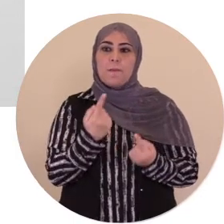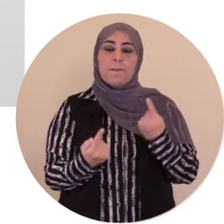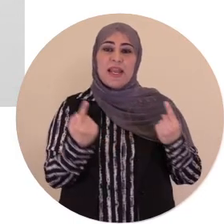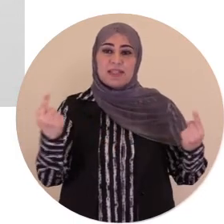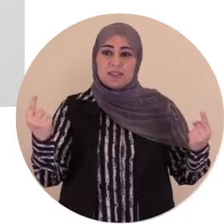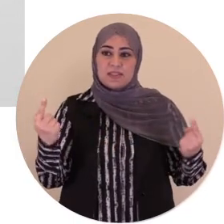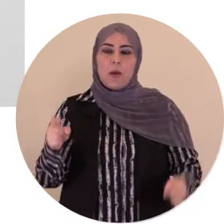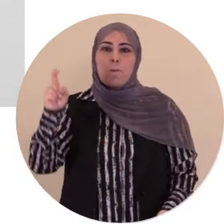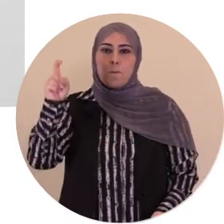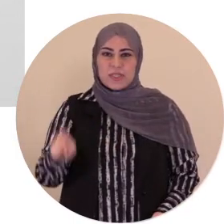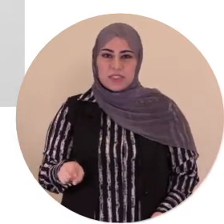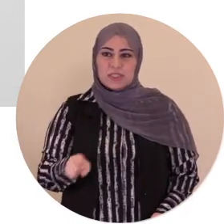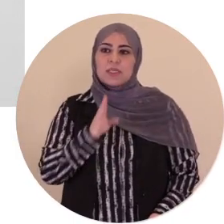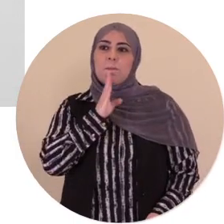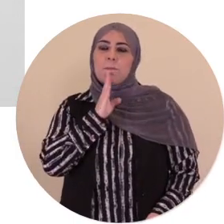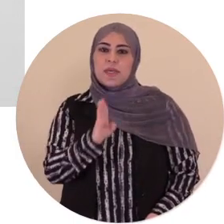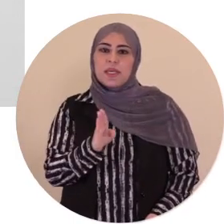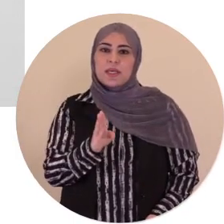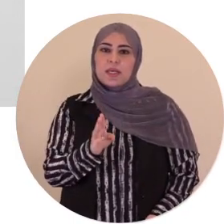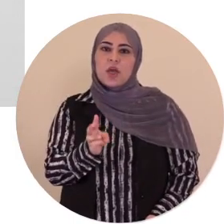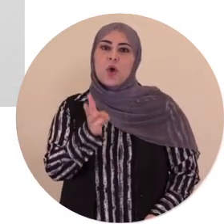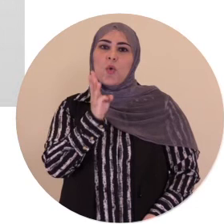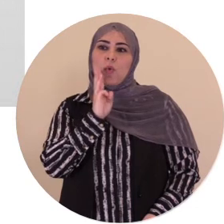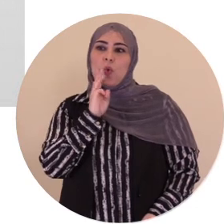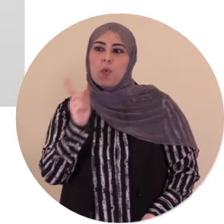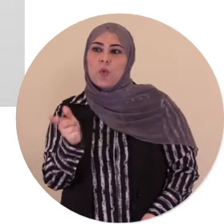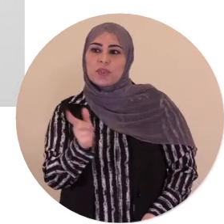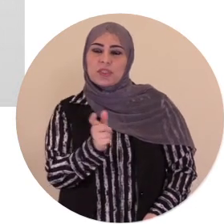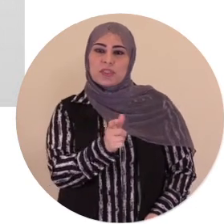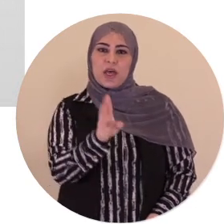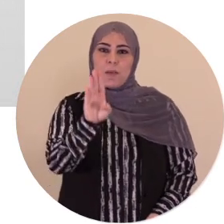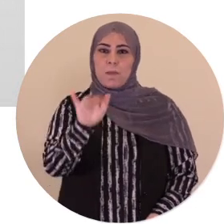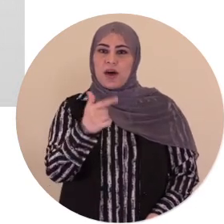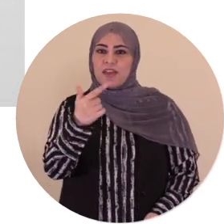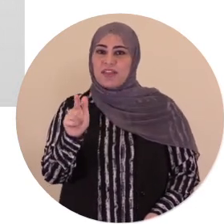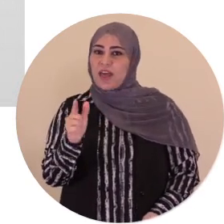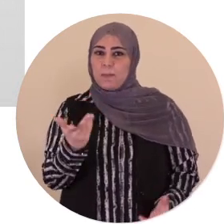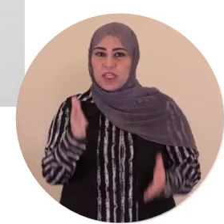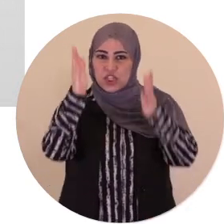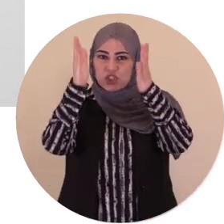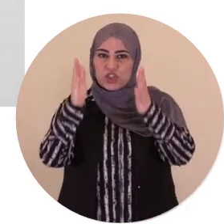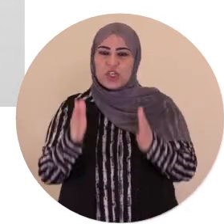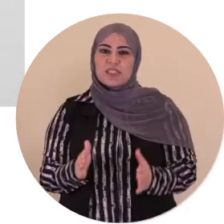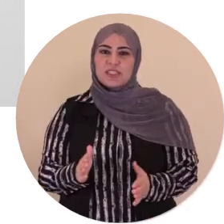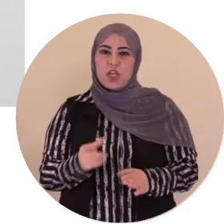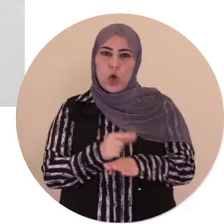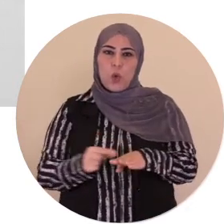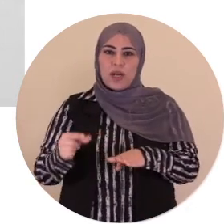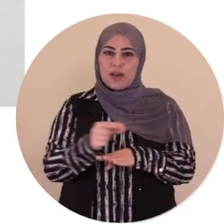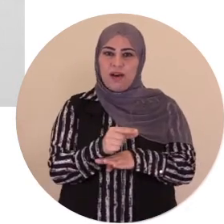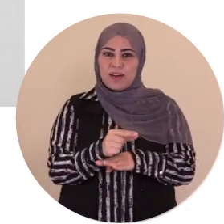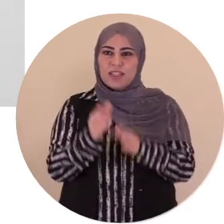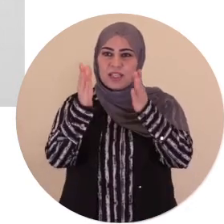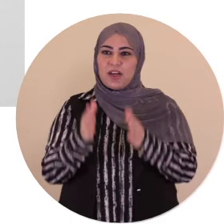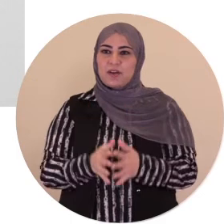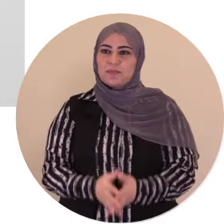watered by who? By the gardener. Very, very easy. All you have to do is simply follow the steps.